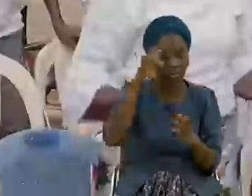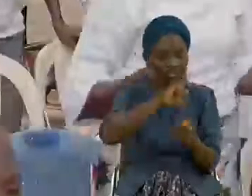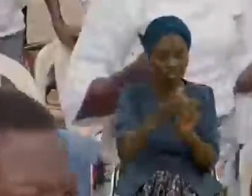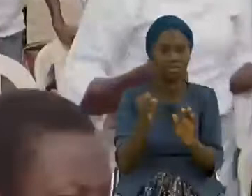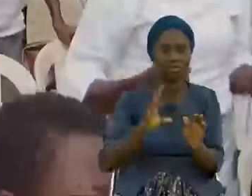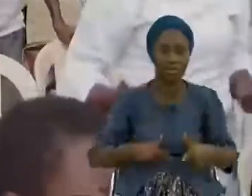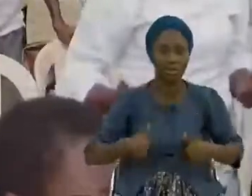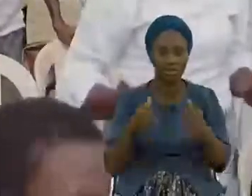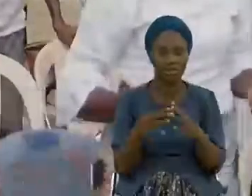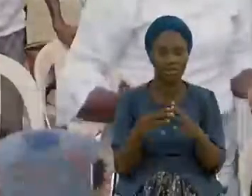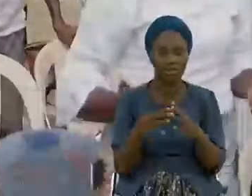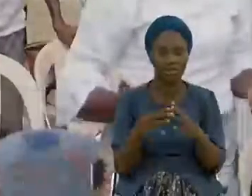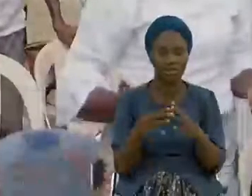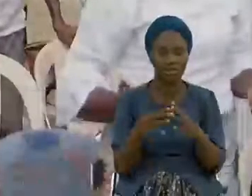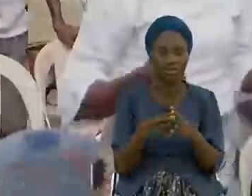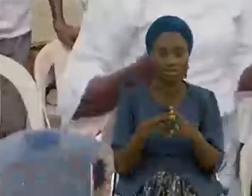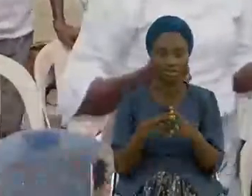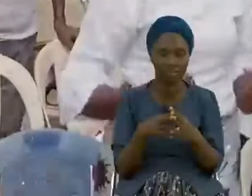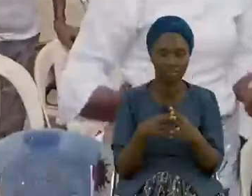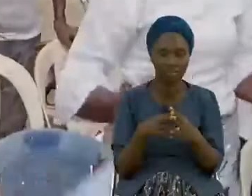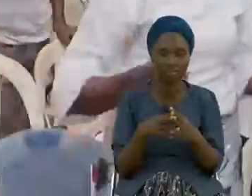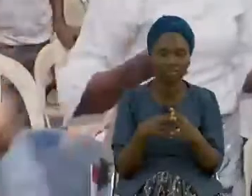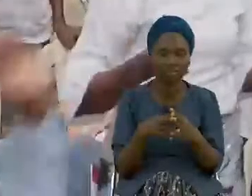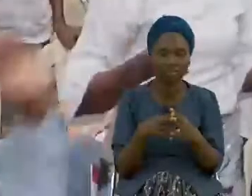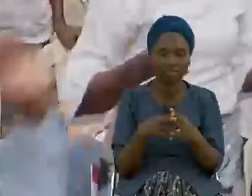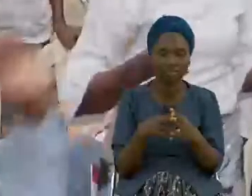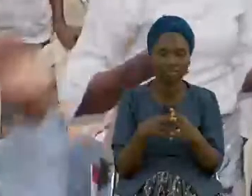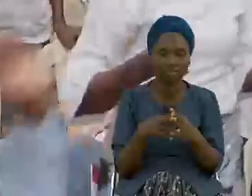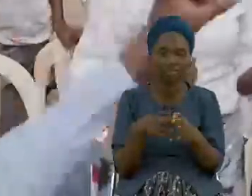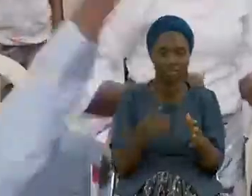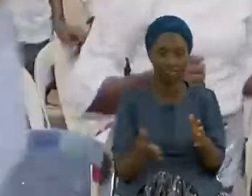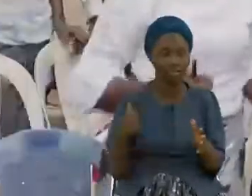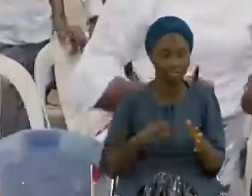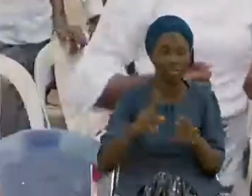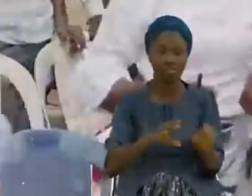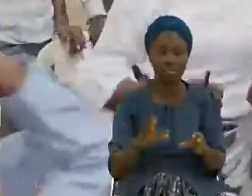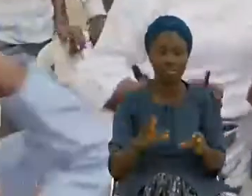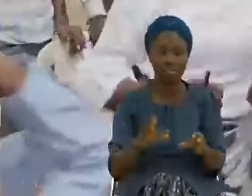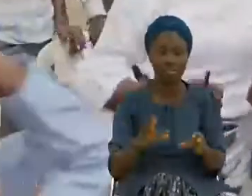the things we used to do we do them no more as a marvel